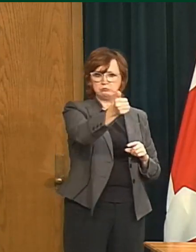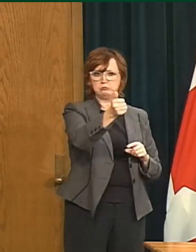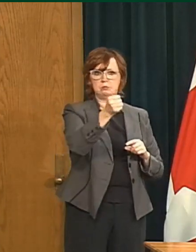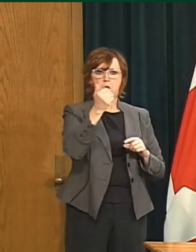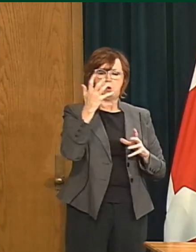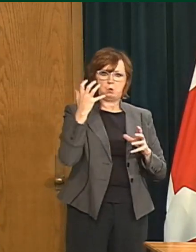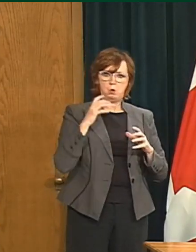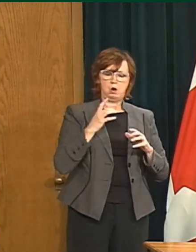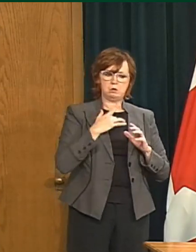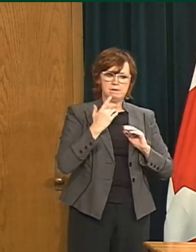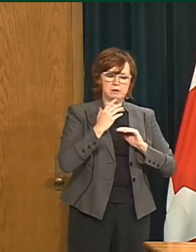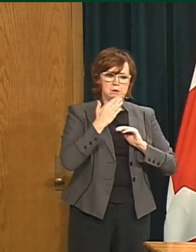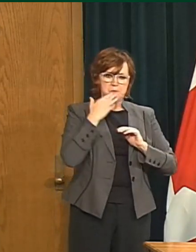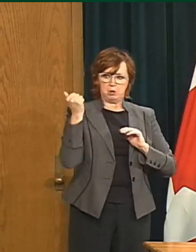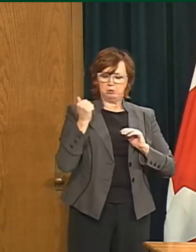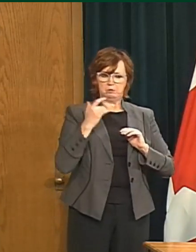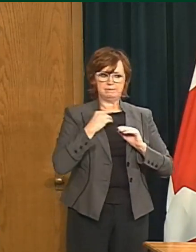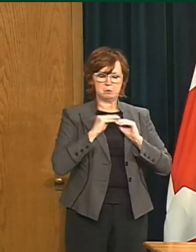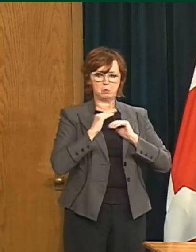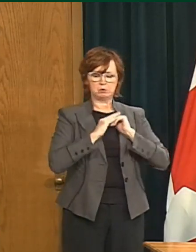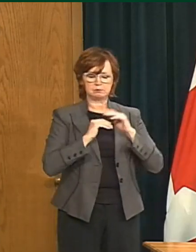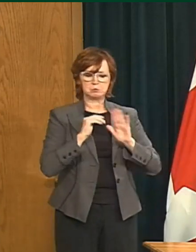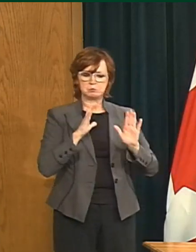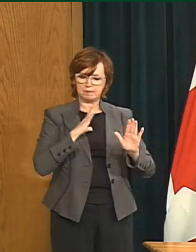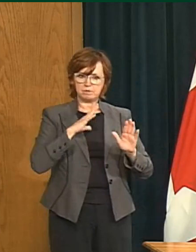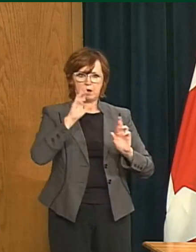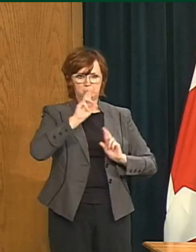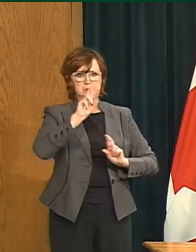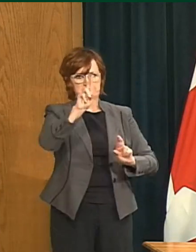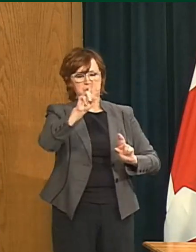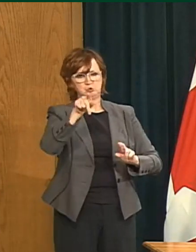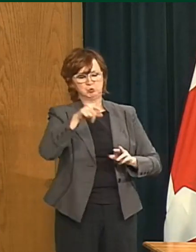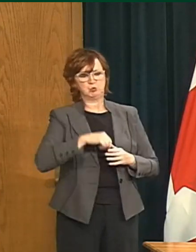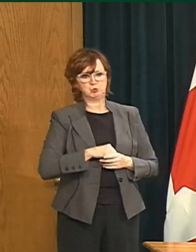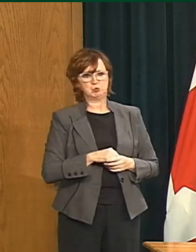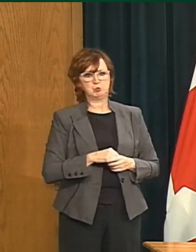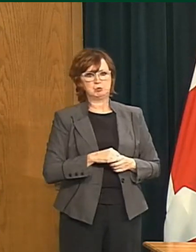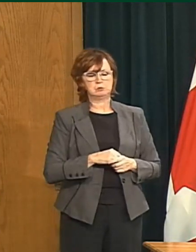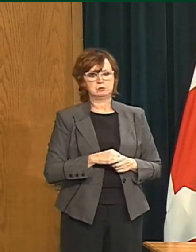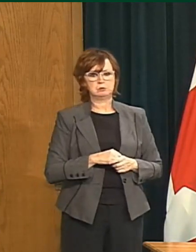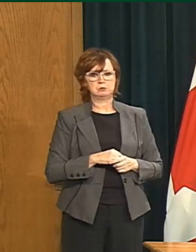so. We have not had discussions with respect to